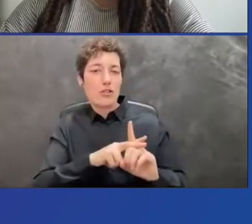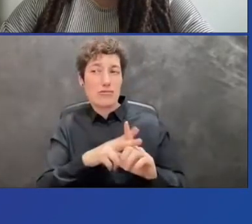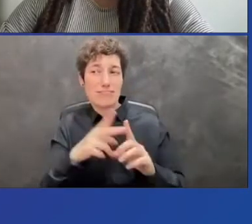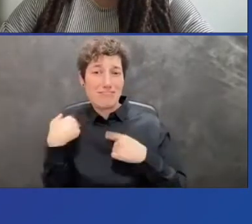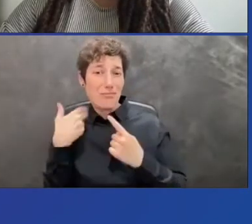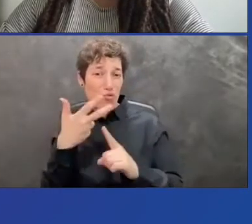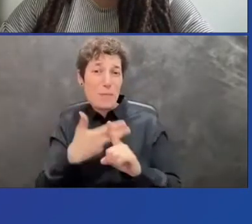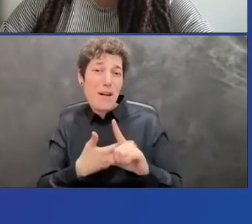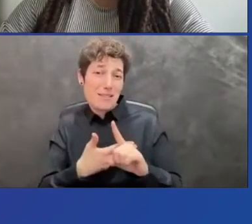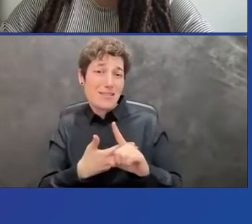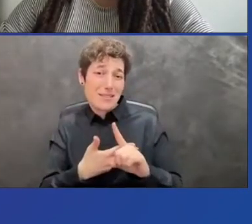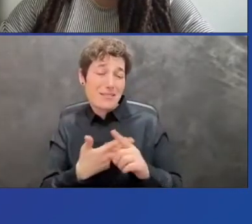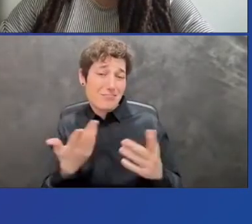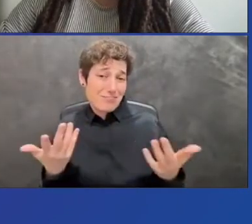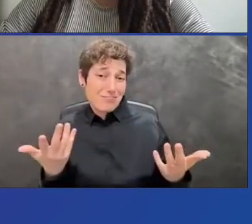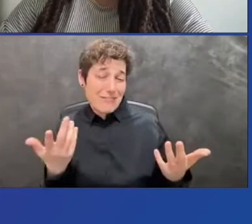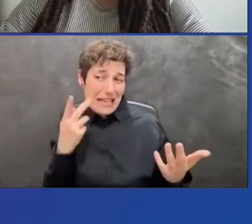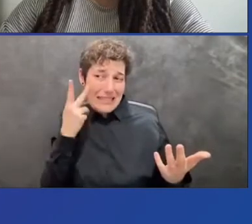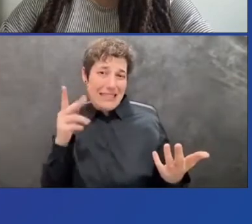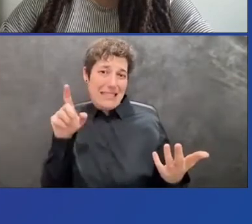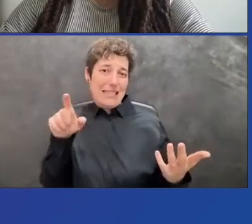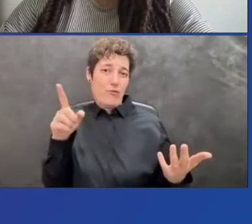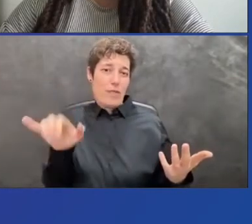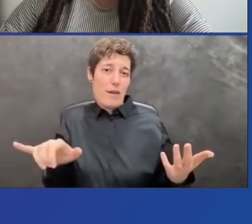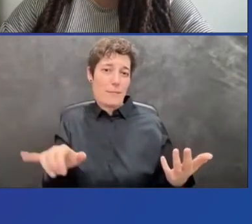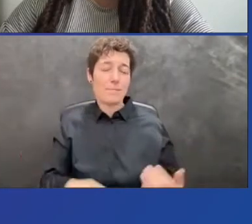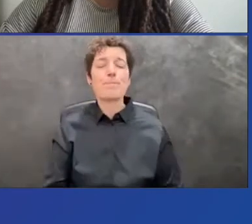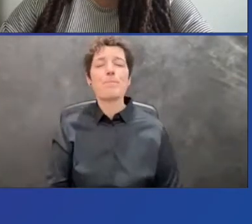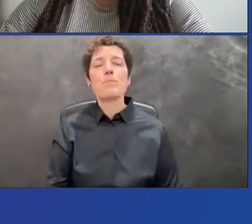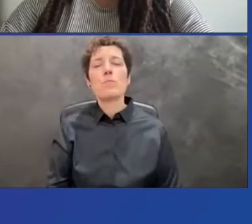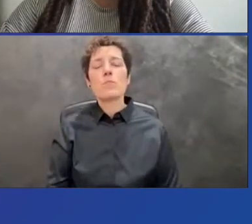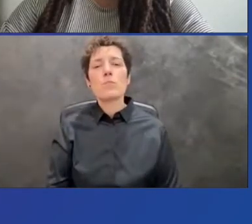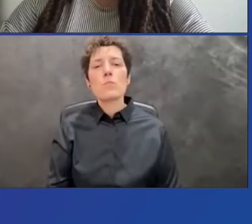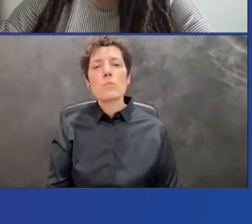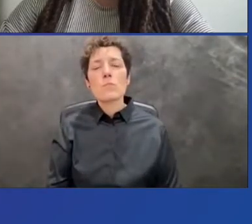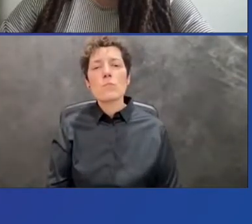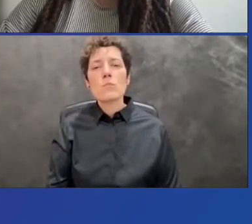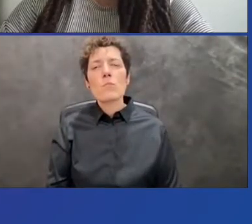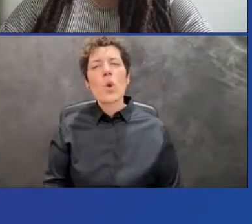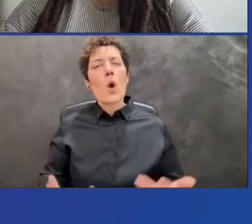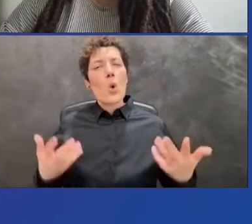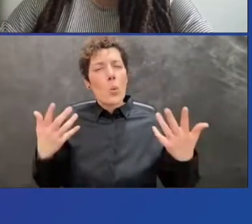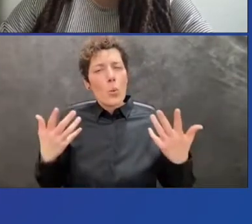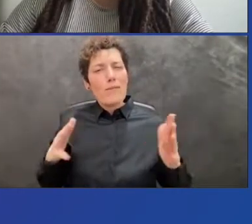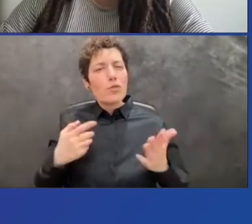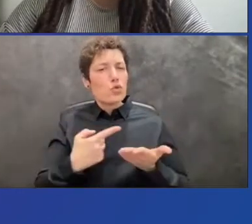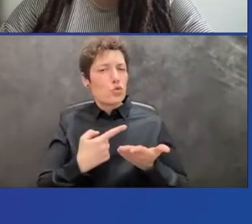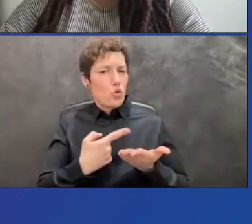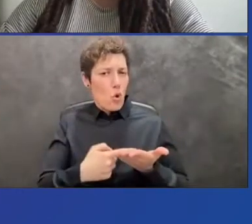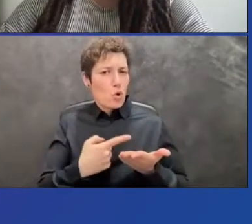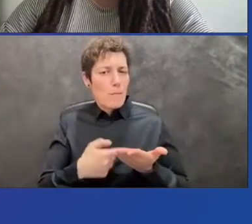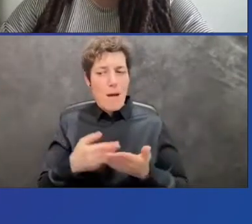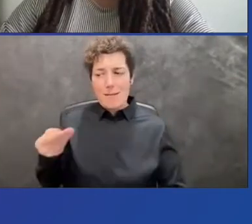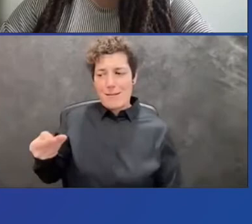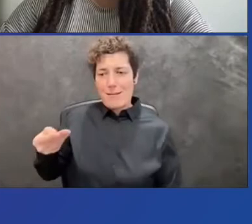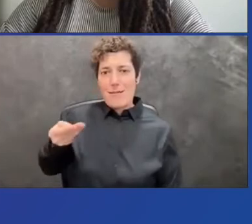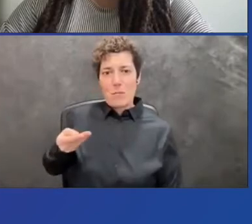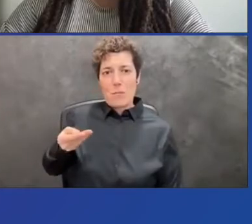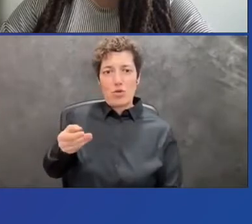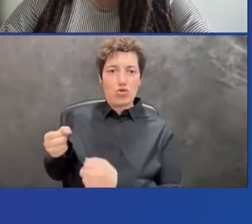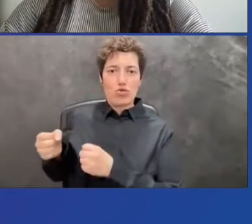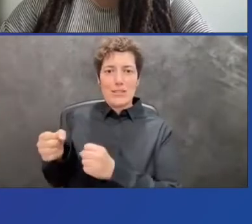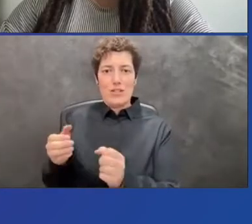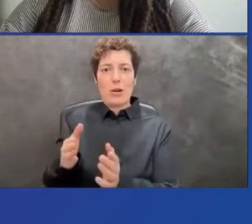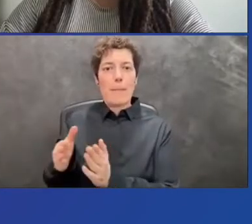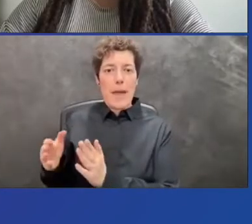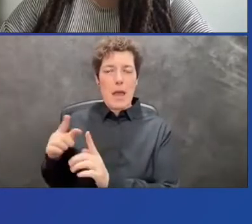3 months. So we talked a little bit about being able to inherit a strategic plan. Well, I also have the need